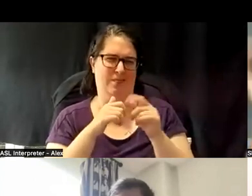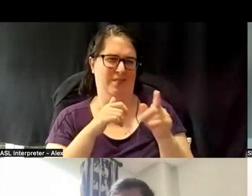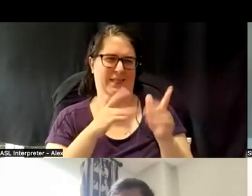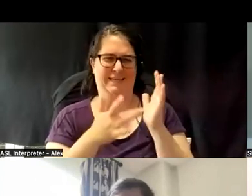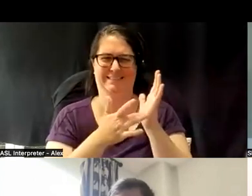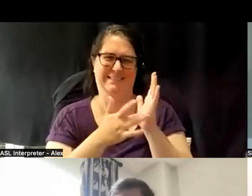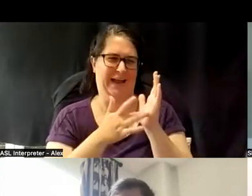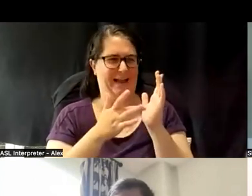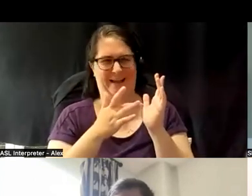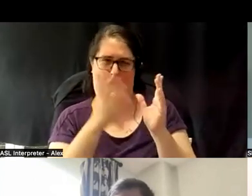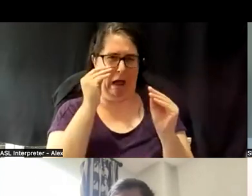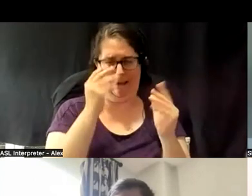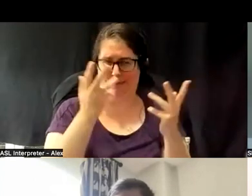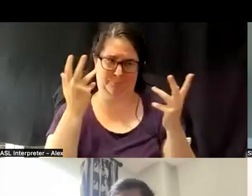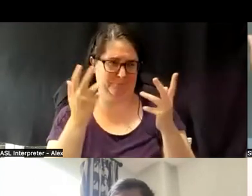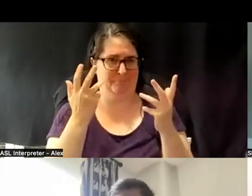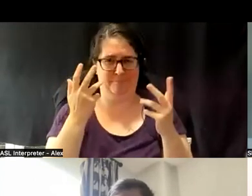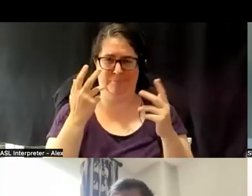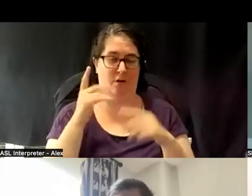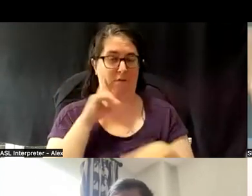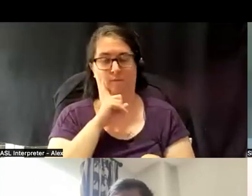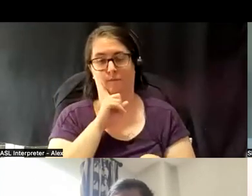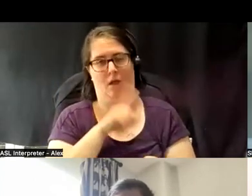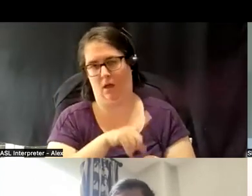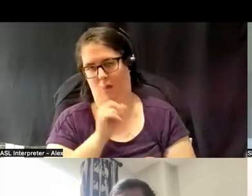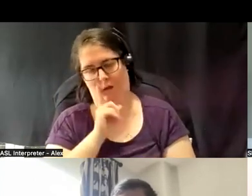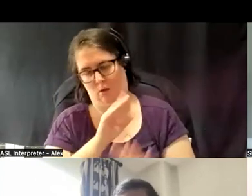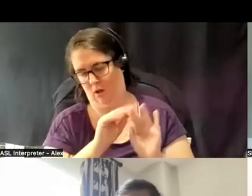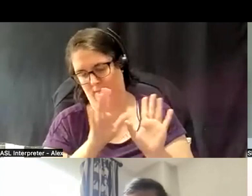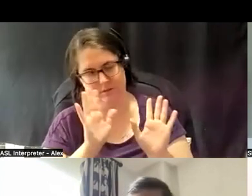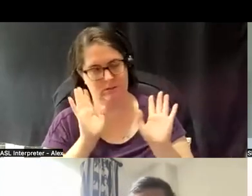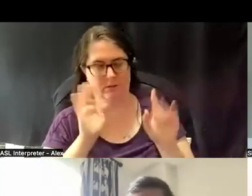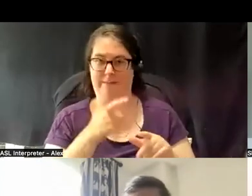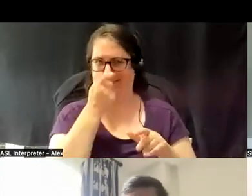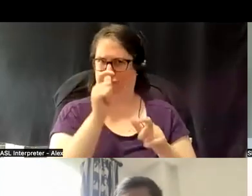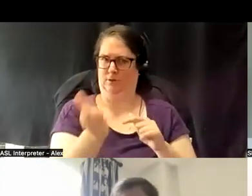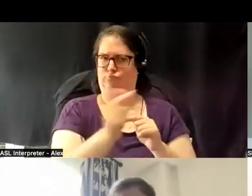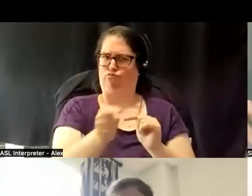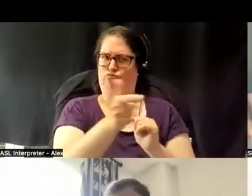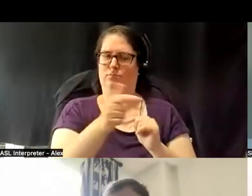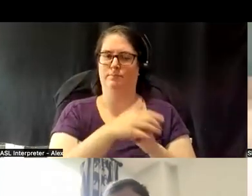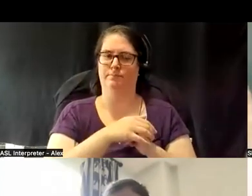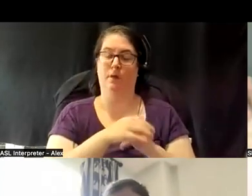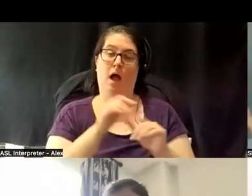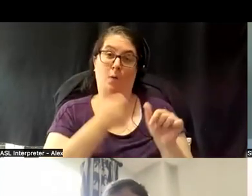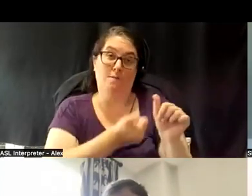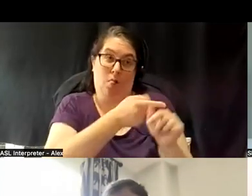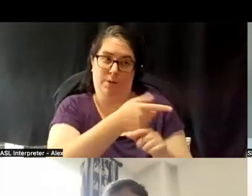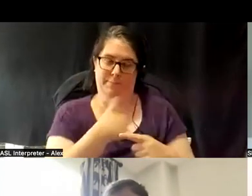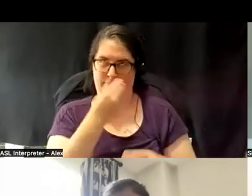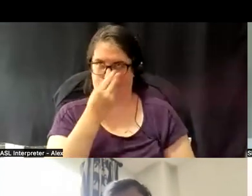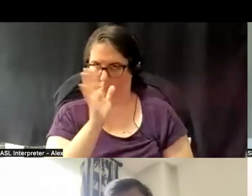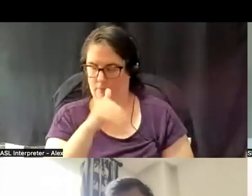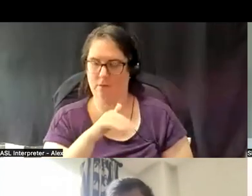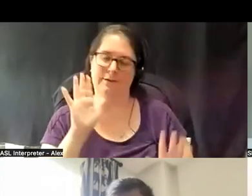bro, deep fake guy. He just, I don't know, it was an interesting conversation. I don't follow him. Just put it out